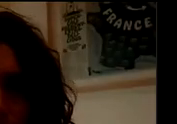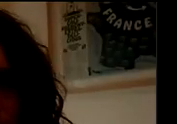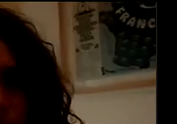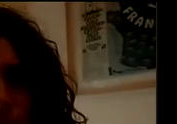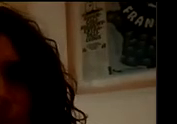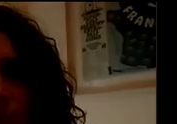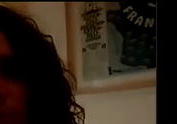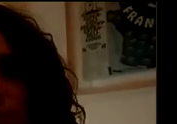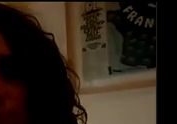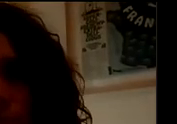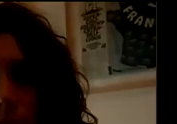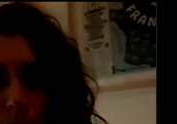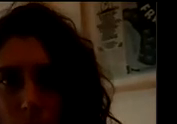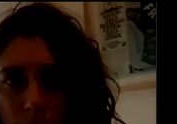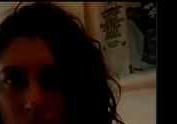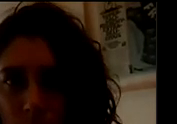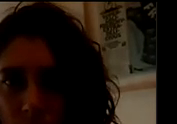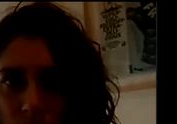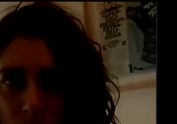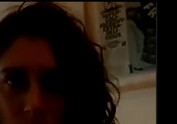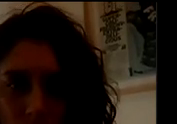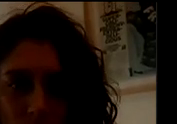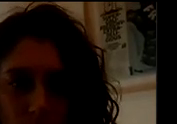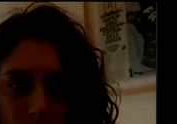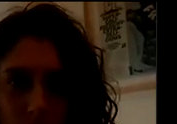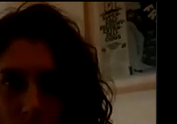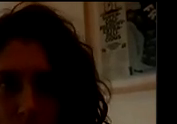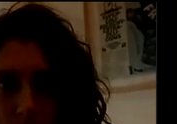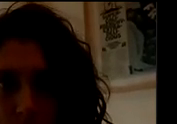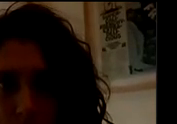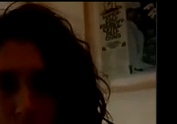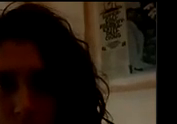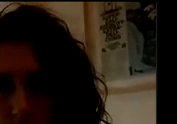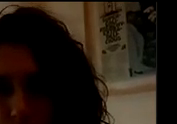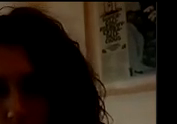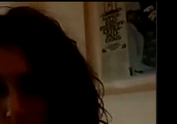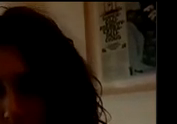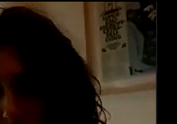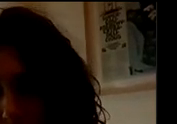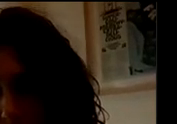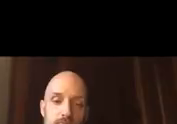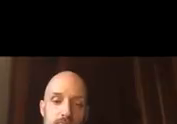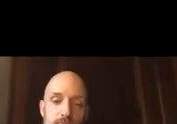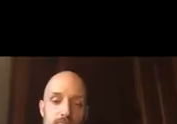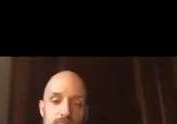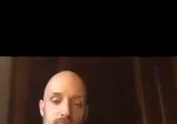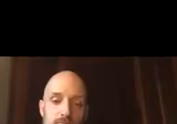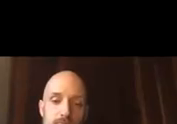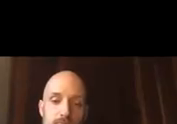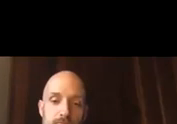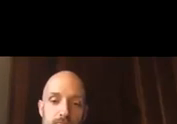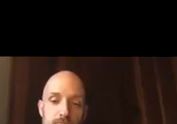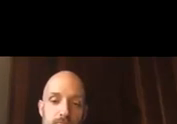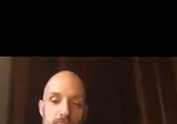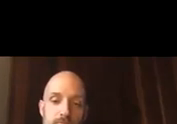like to know what tools and resources briefly would be most useful to you in order to build solidarity